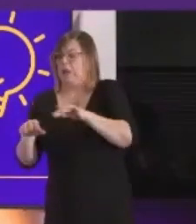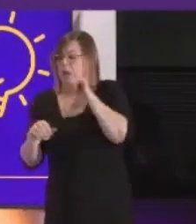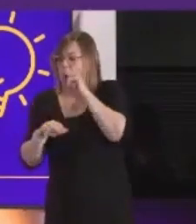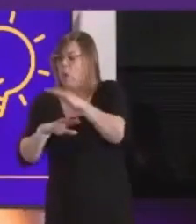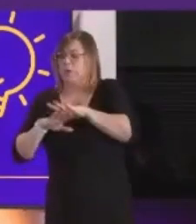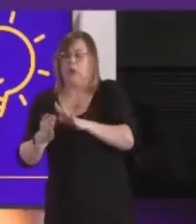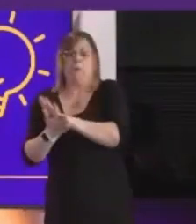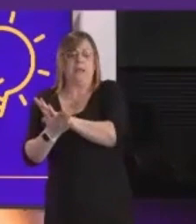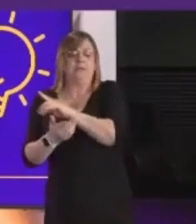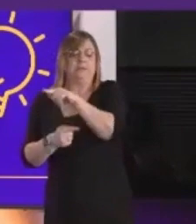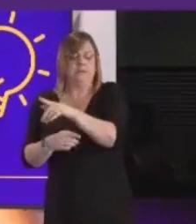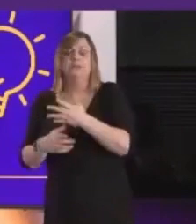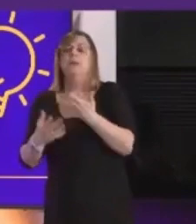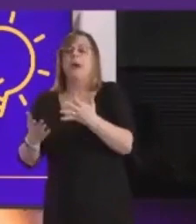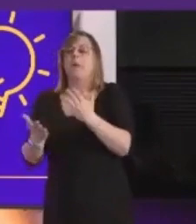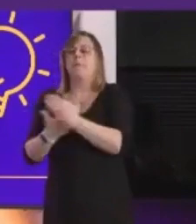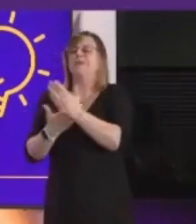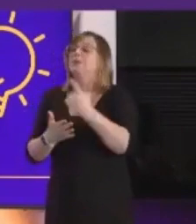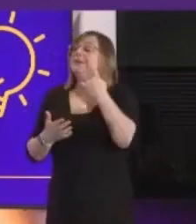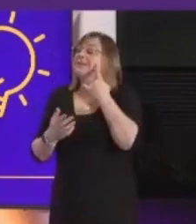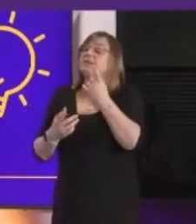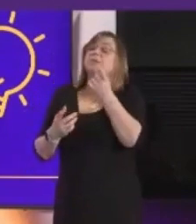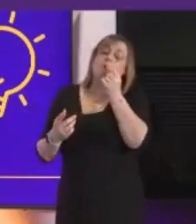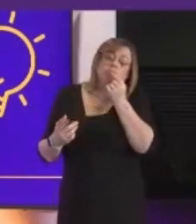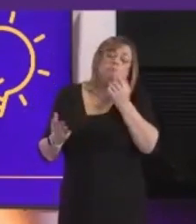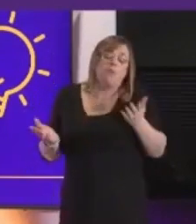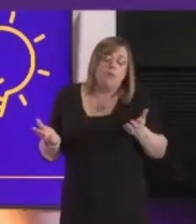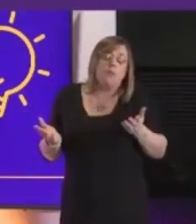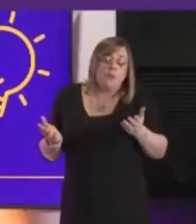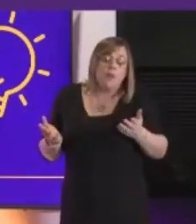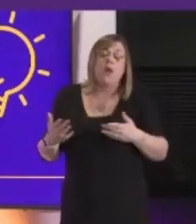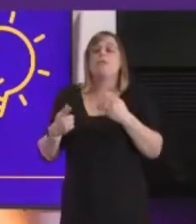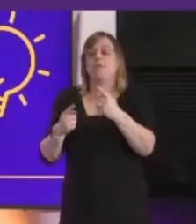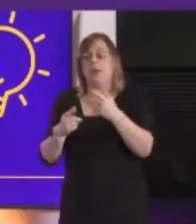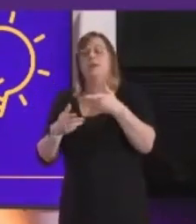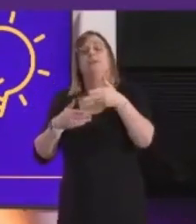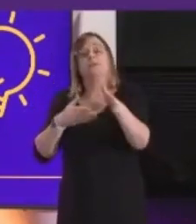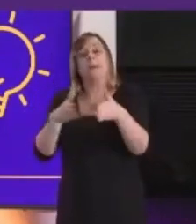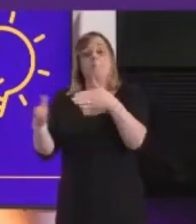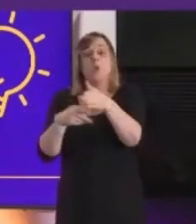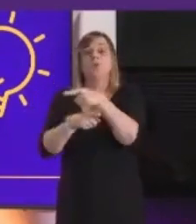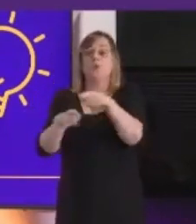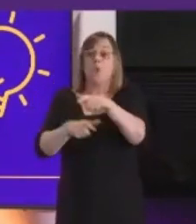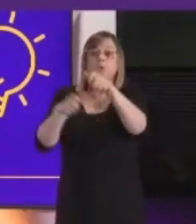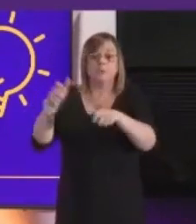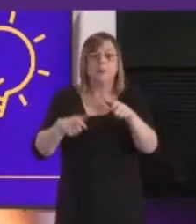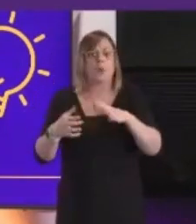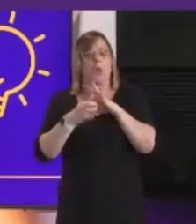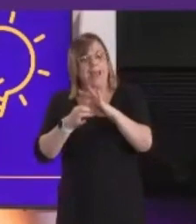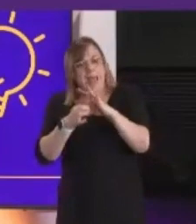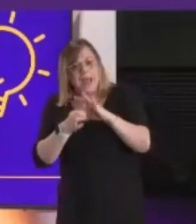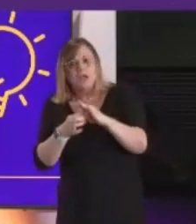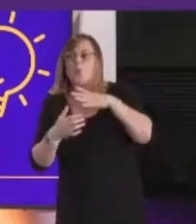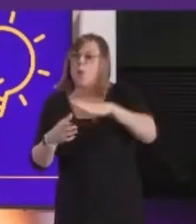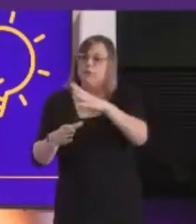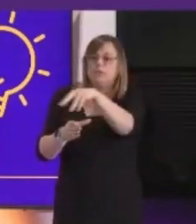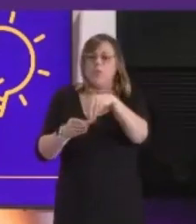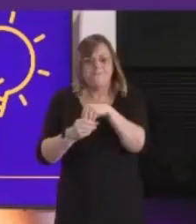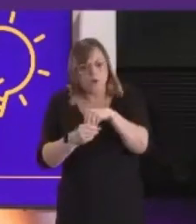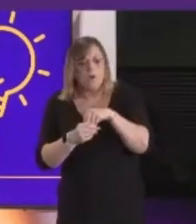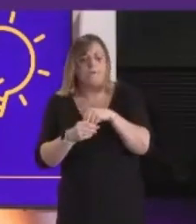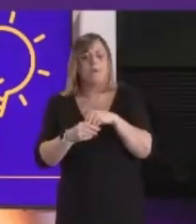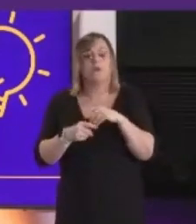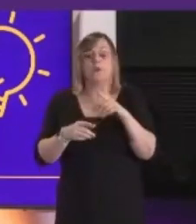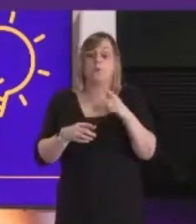of your role, but let's make it as easy as possible, and signpost those who were more engaged to get involved with what we were doing. And we found